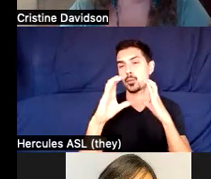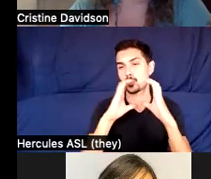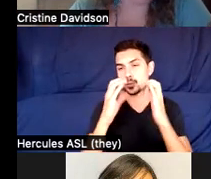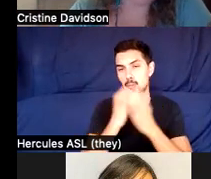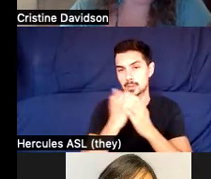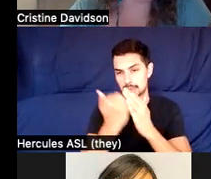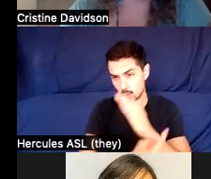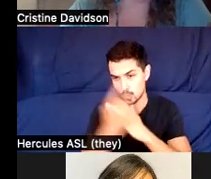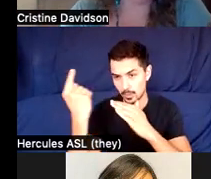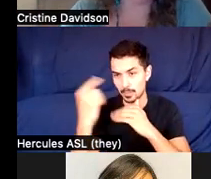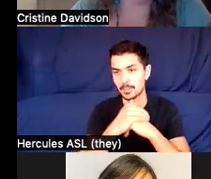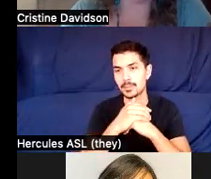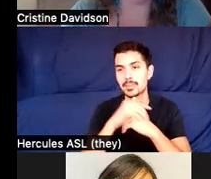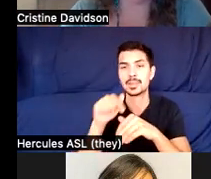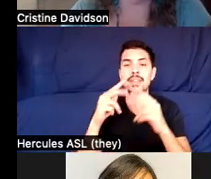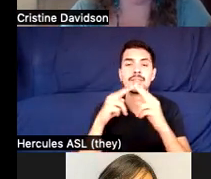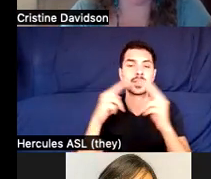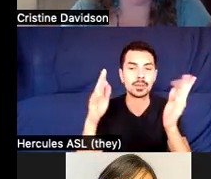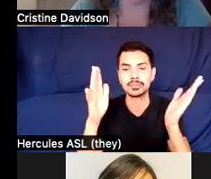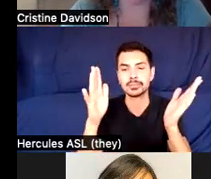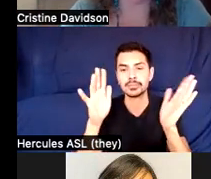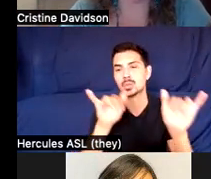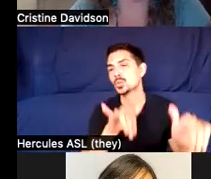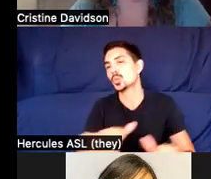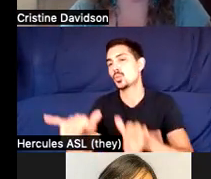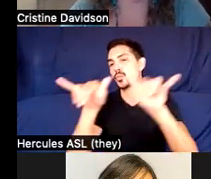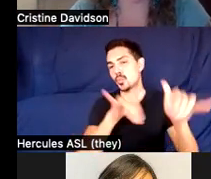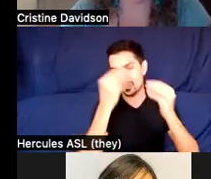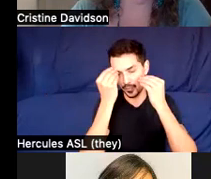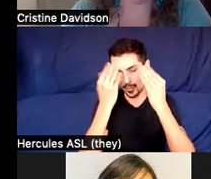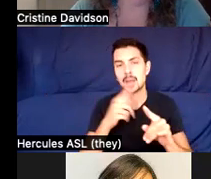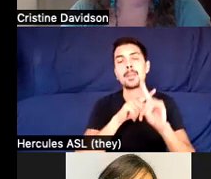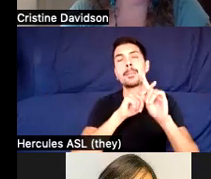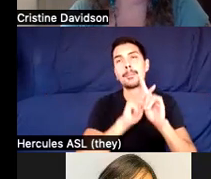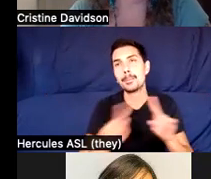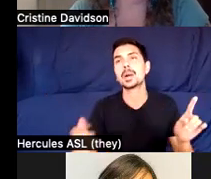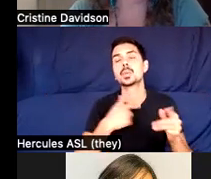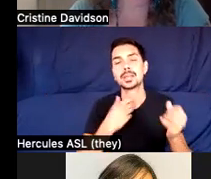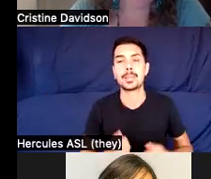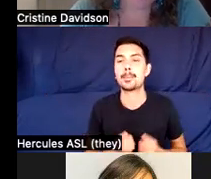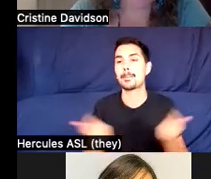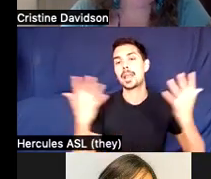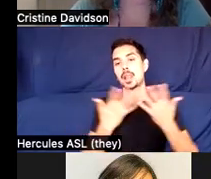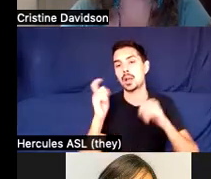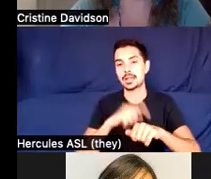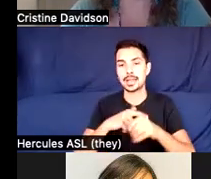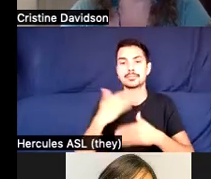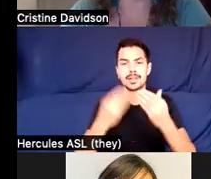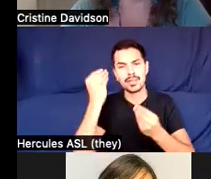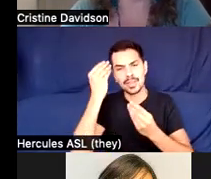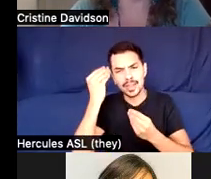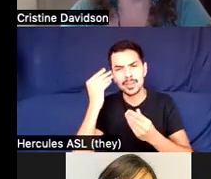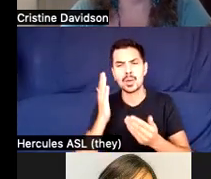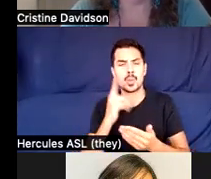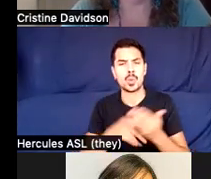and this is pretty uniform information, but we'll spend a lot of time thinking about what our answers are going to be, right?